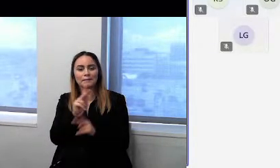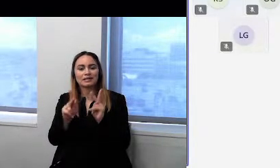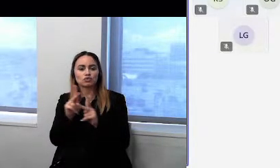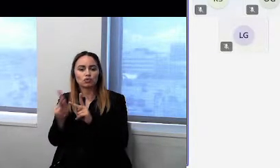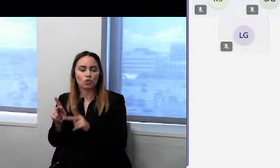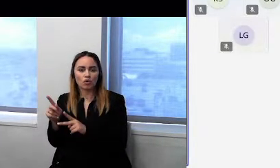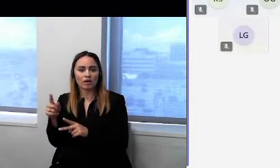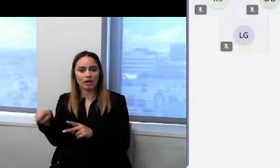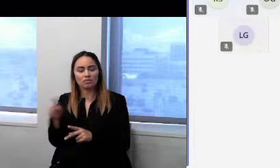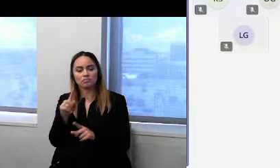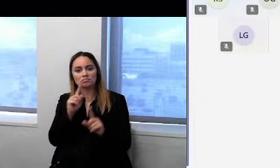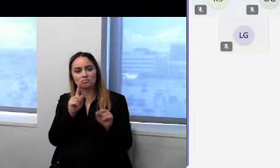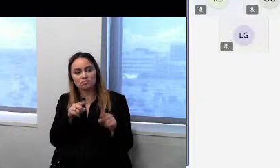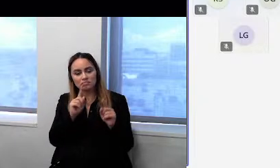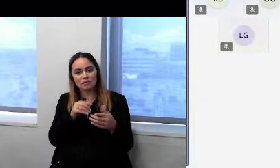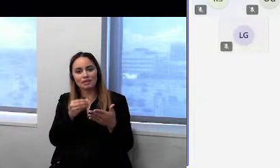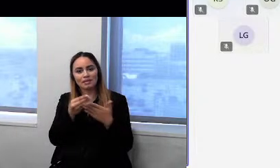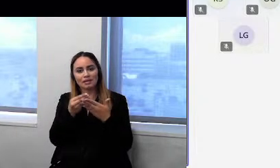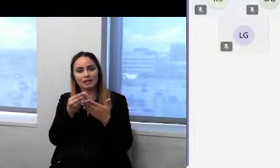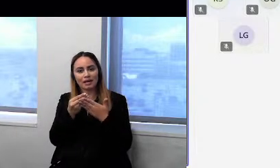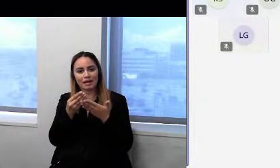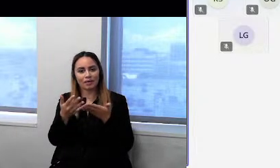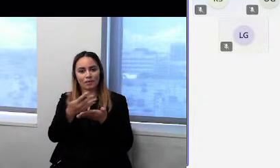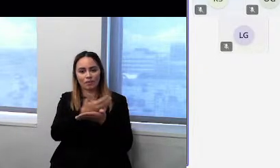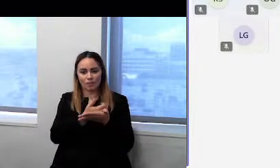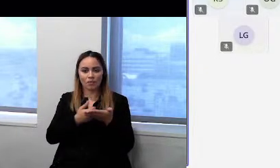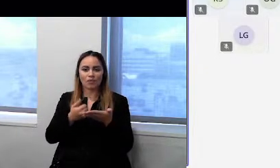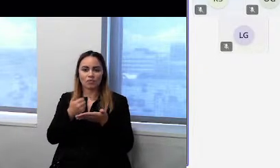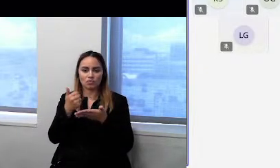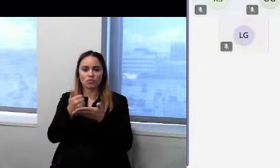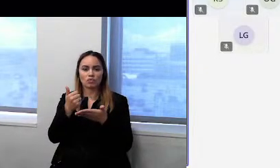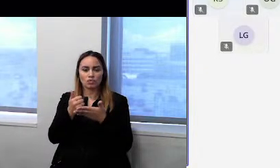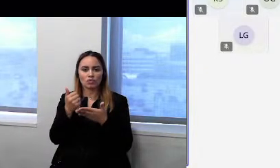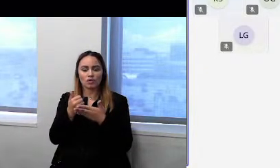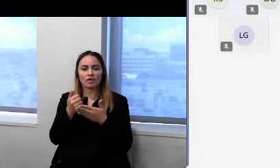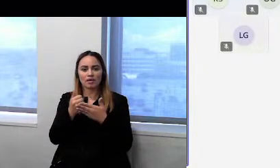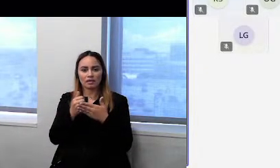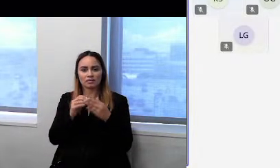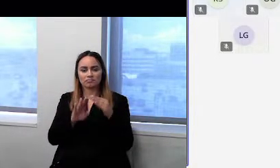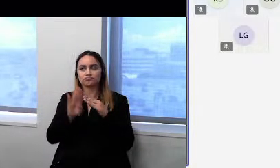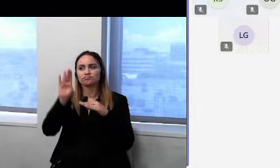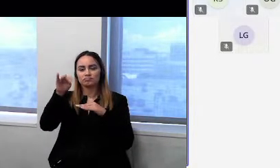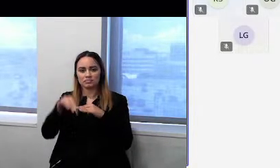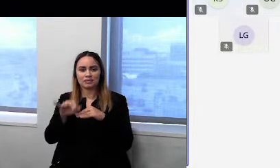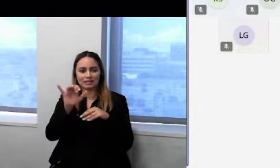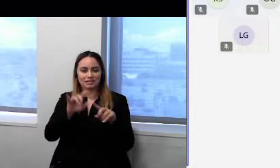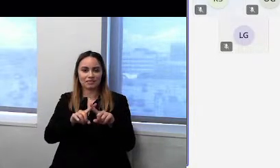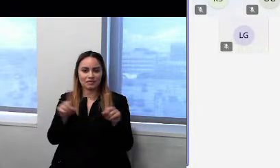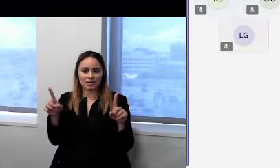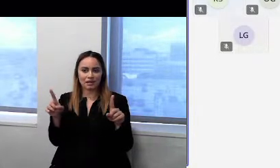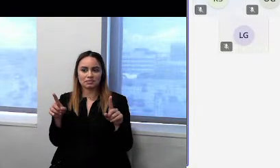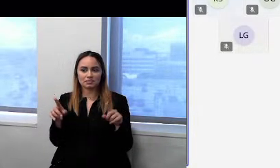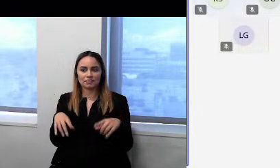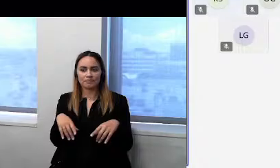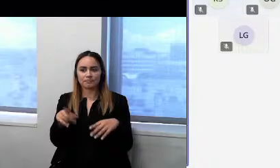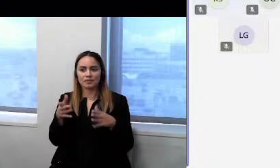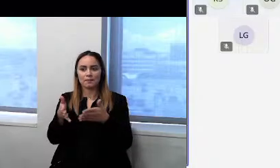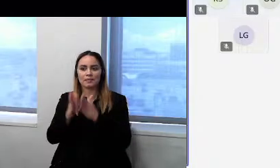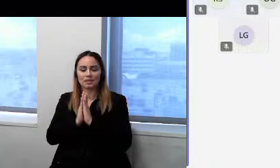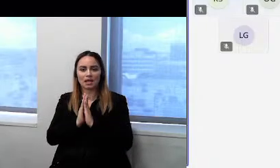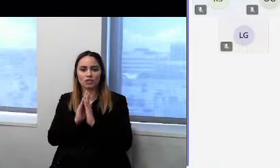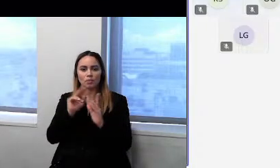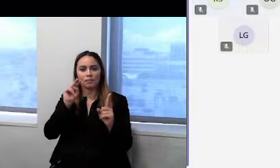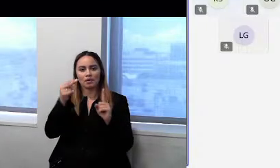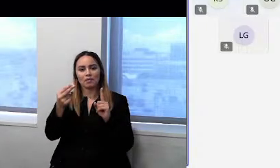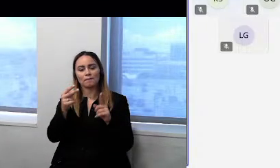financial incentives to do less during peak periods, would it make a difference? He's asking me a professional perspective, and I'll give it to him. Go ahead. So if I may, I could